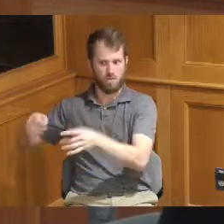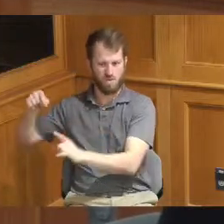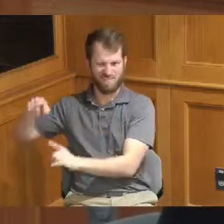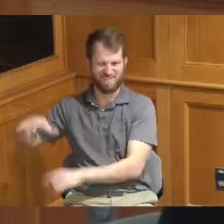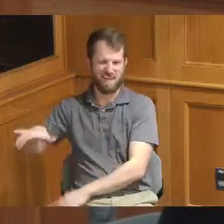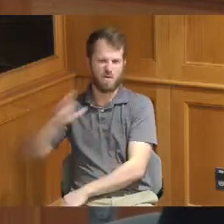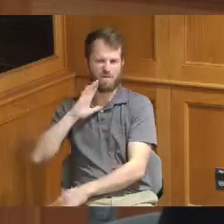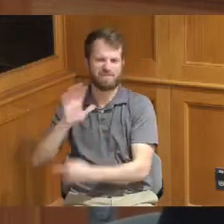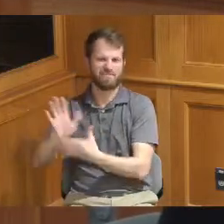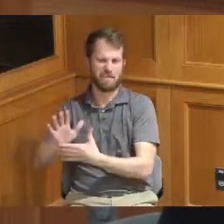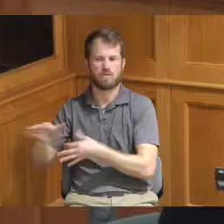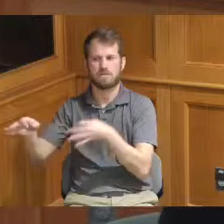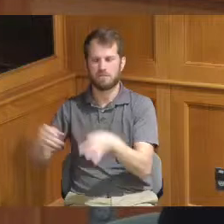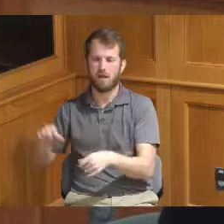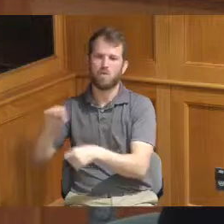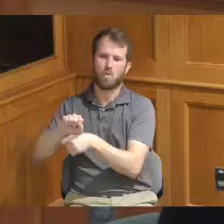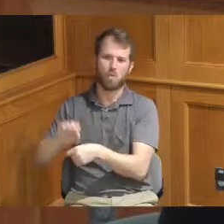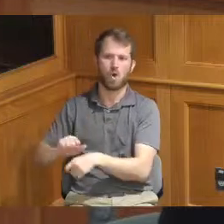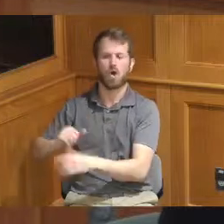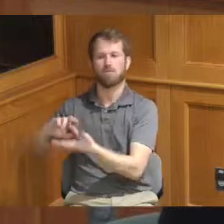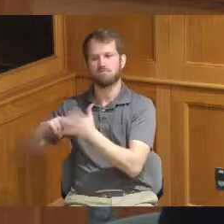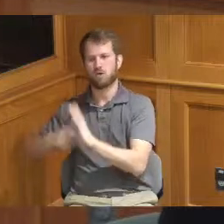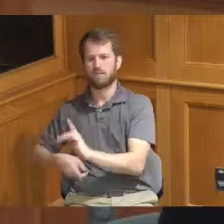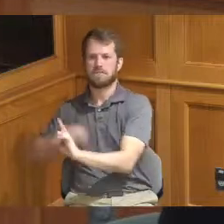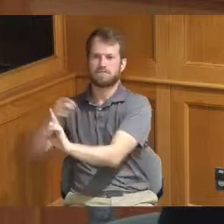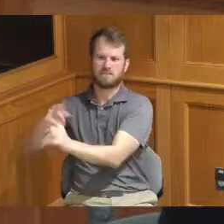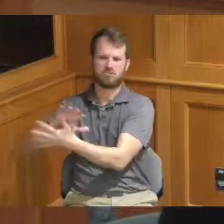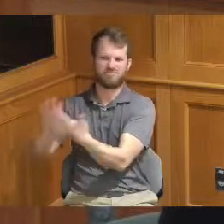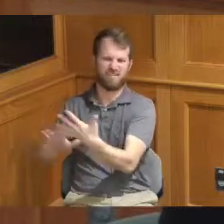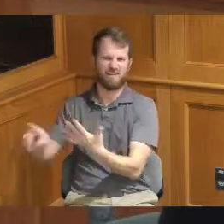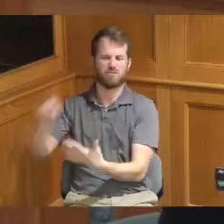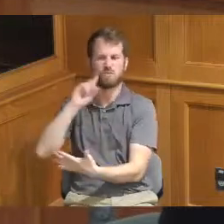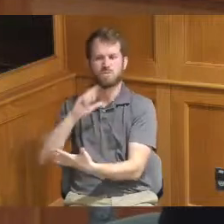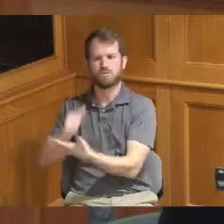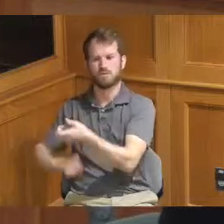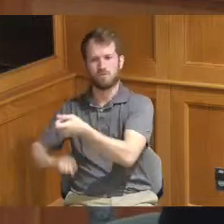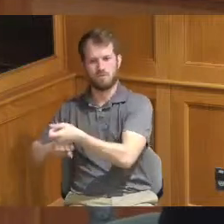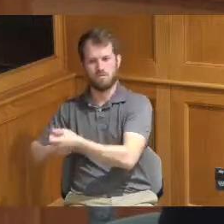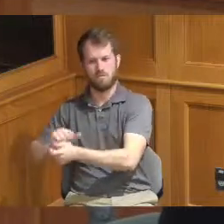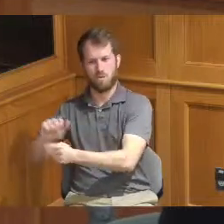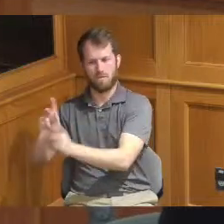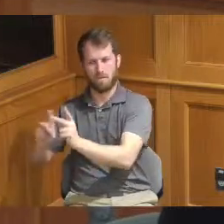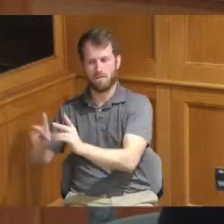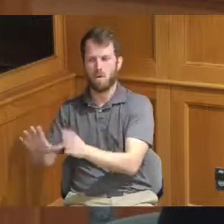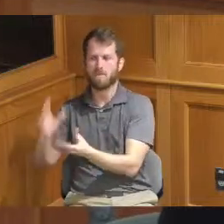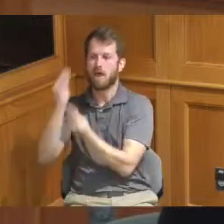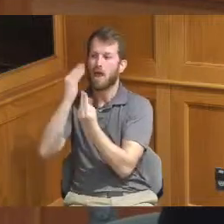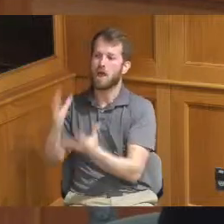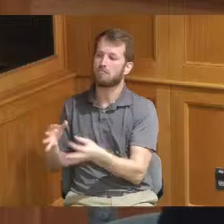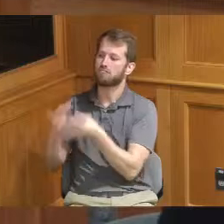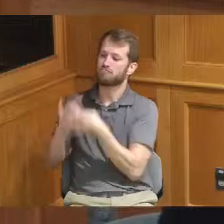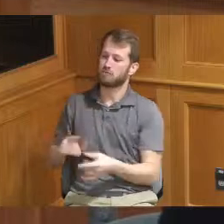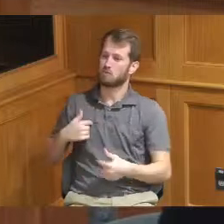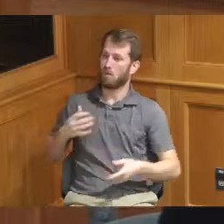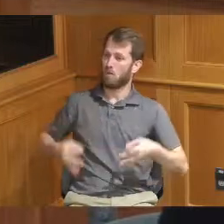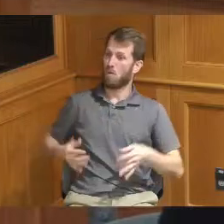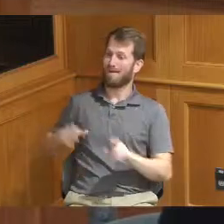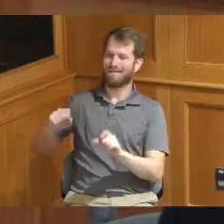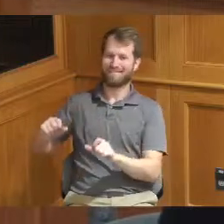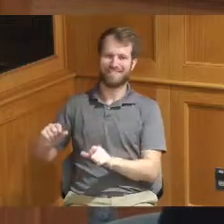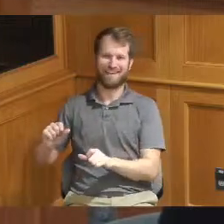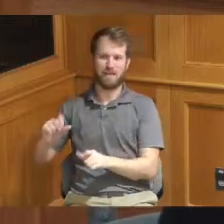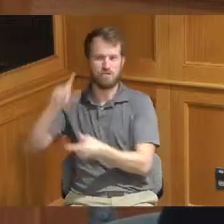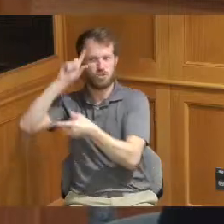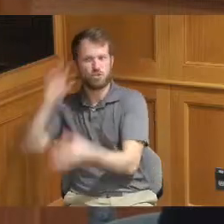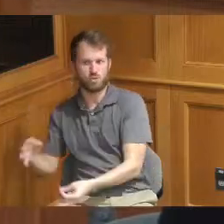work, purpose, and mission of the court to help aid individuals and inmates in letting them know more about the court and that they can choose to become a part of